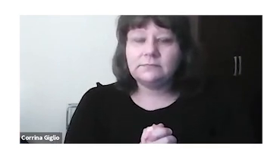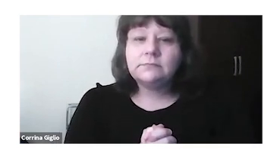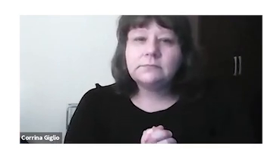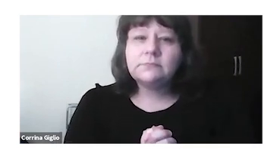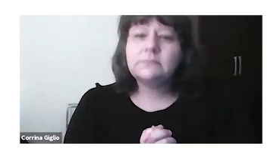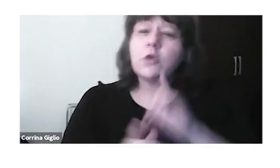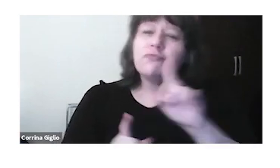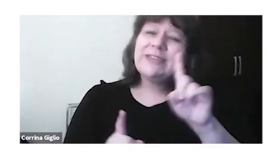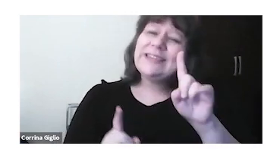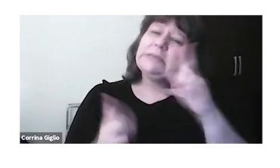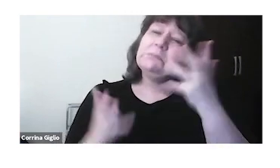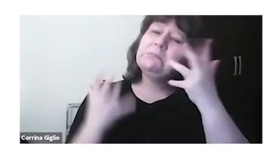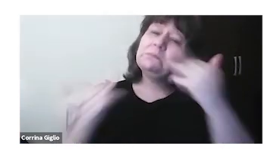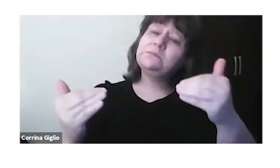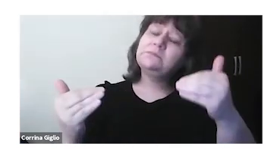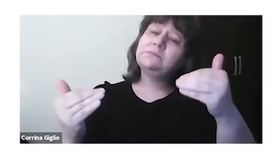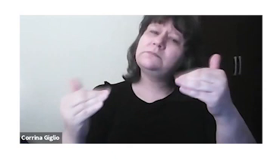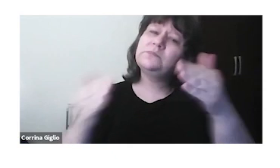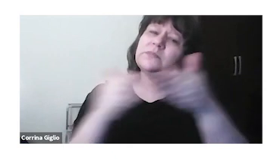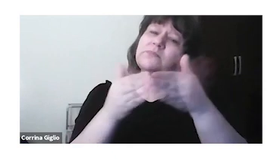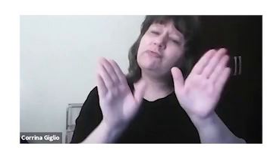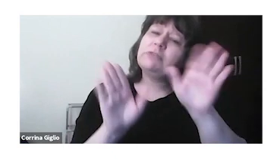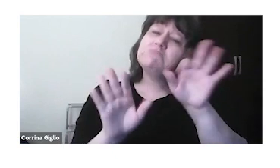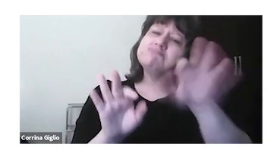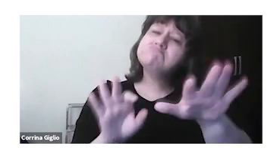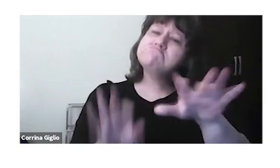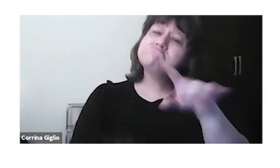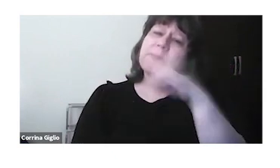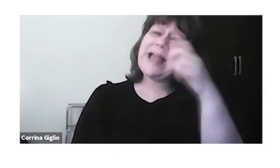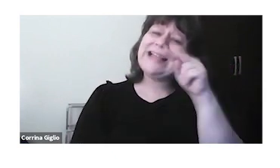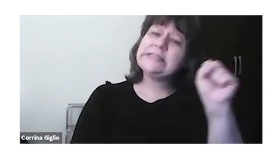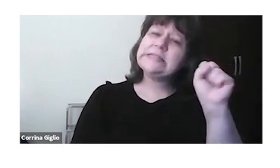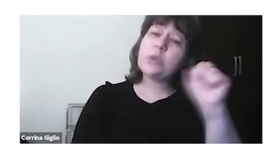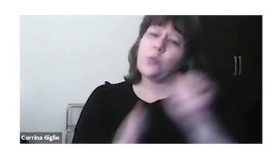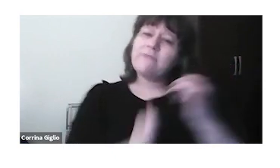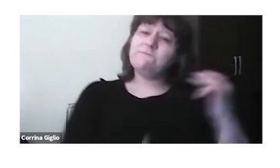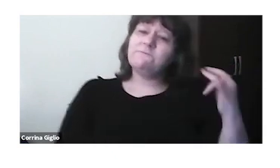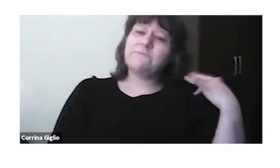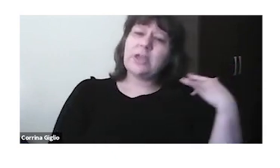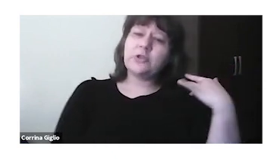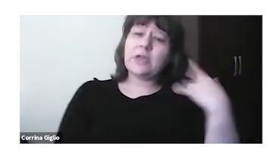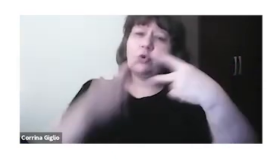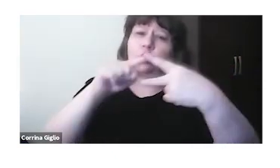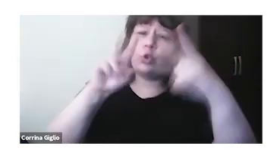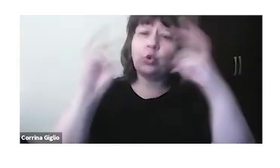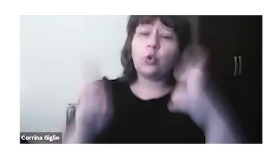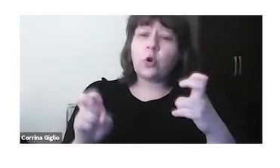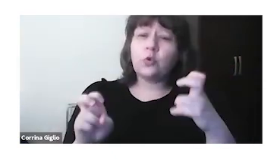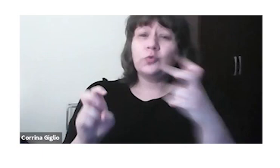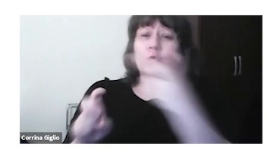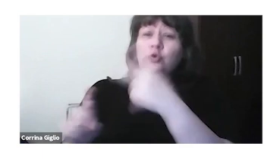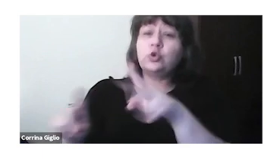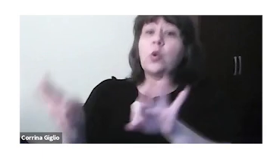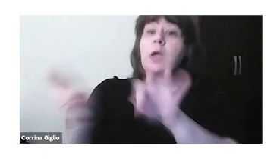And so we just want to talk just generally about Blackness in fashion. We have two quotes here by two important